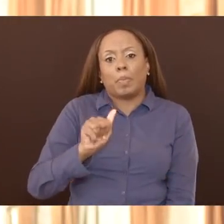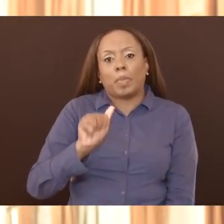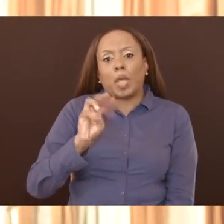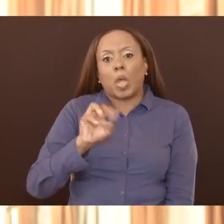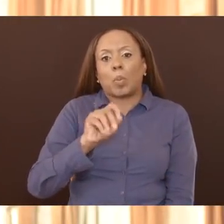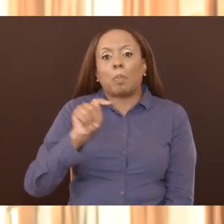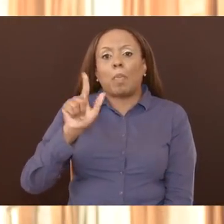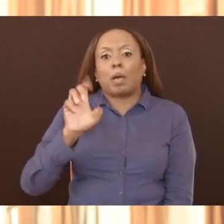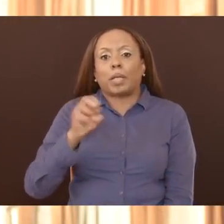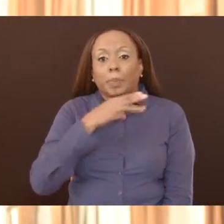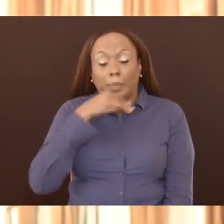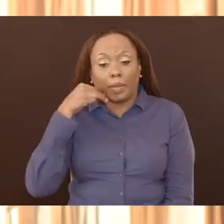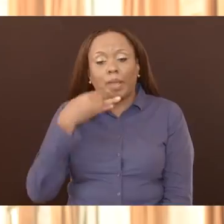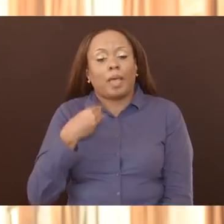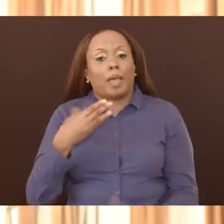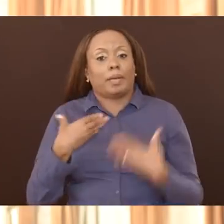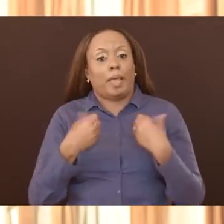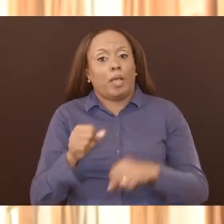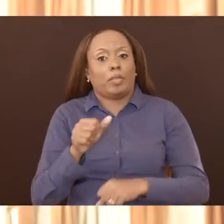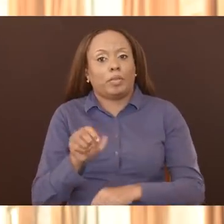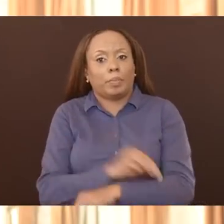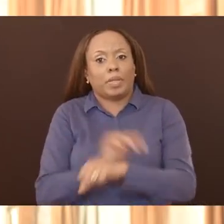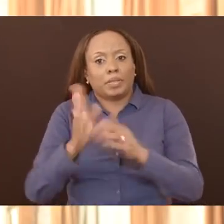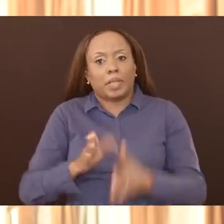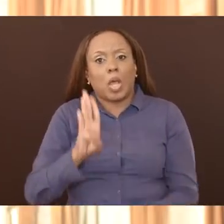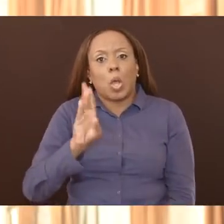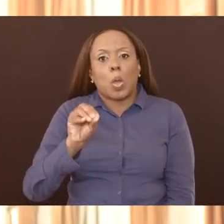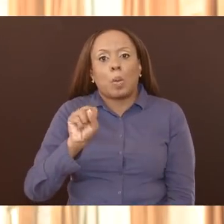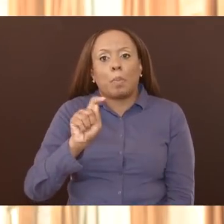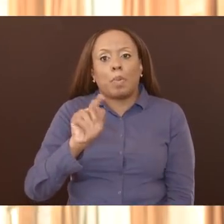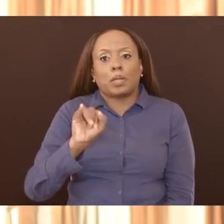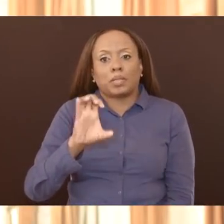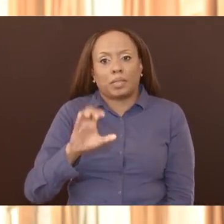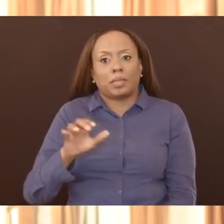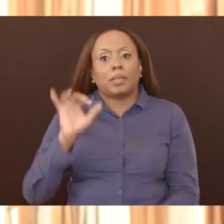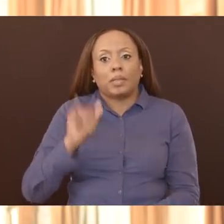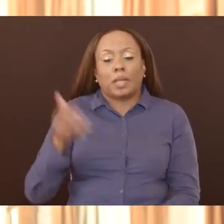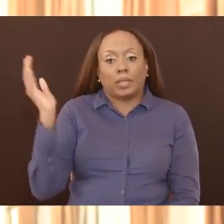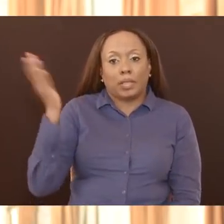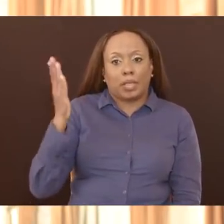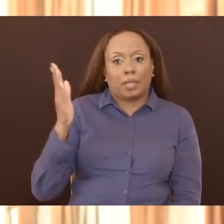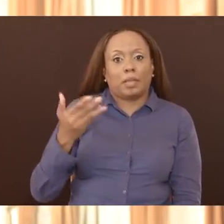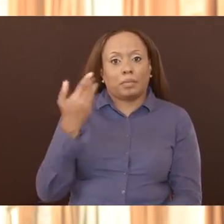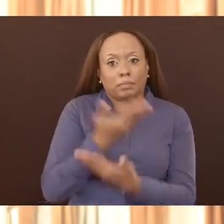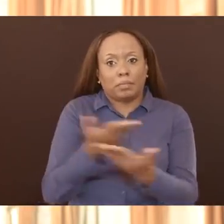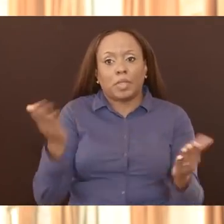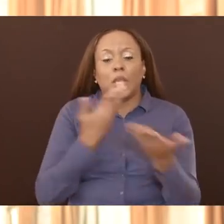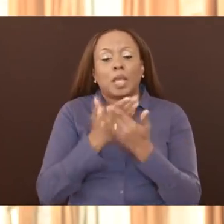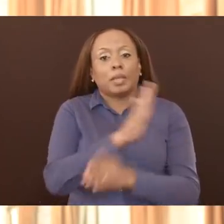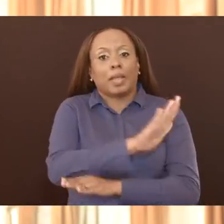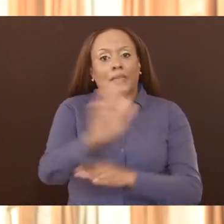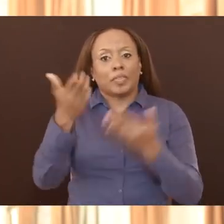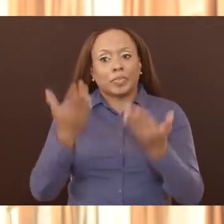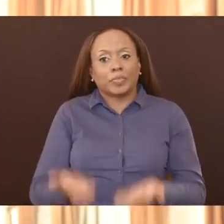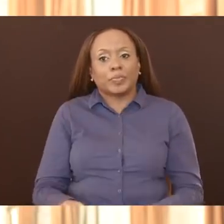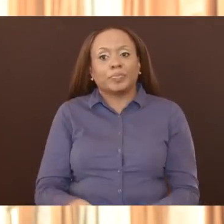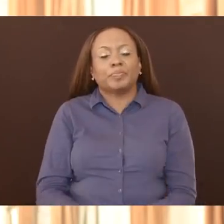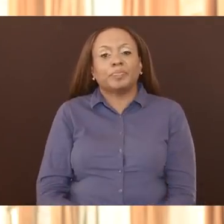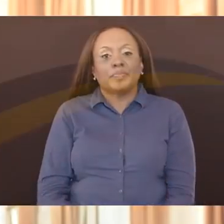and the Minister of Health and Wellness, Lieutenant Colonel, the Honourable Jeffrey Bostick. That was an address to the nation. Good afternoon.